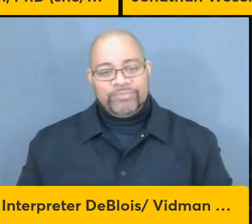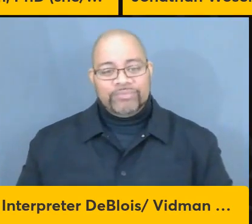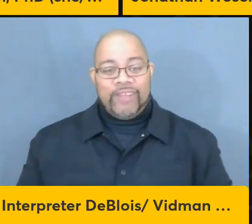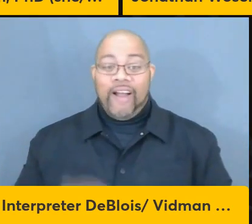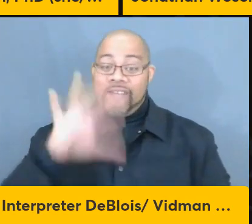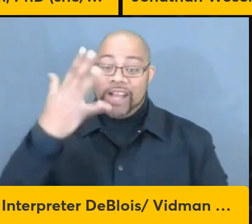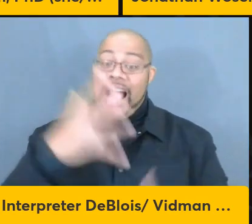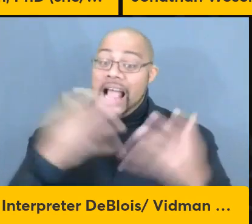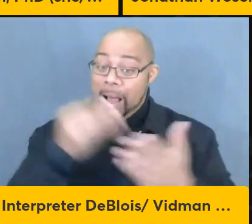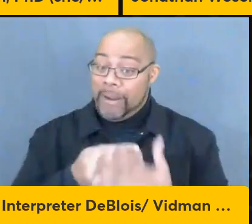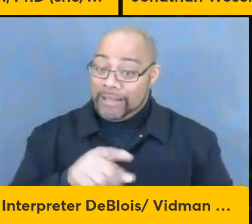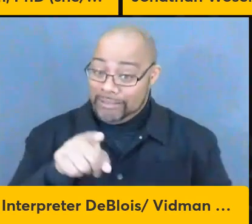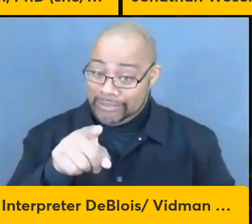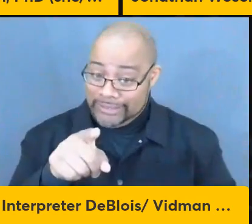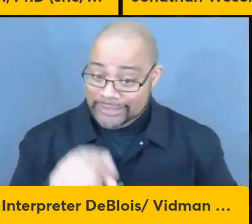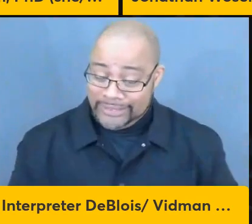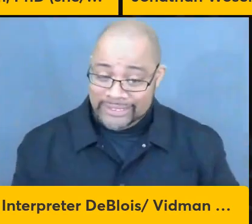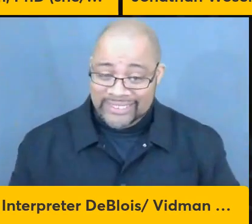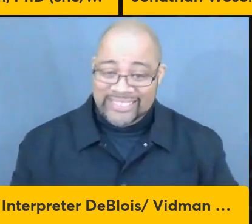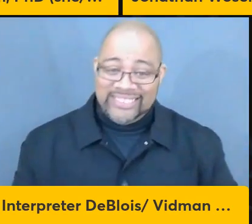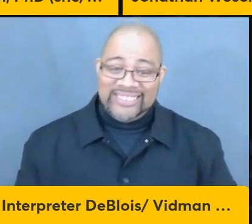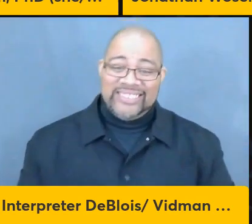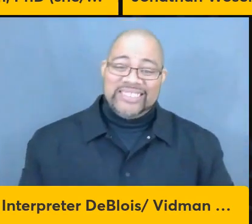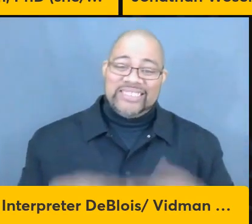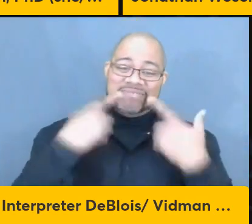is a whole lot of money, you know. I